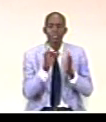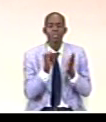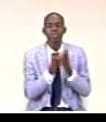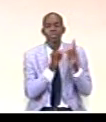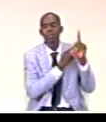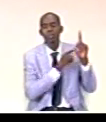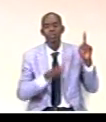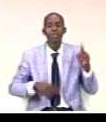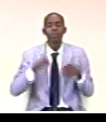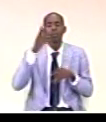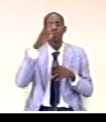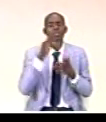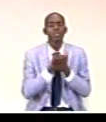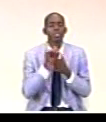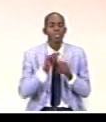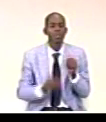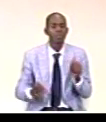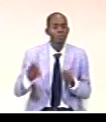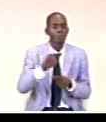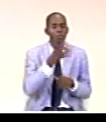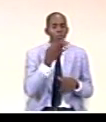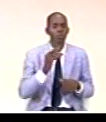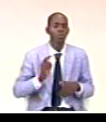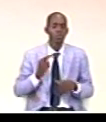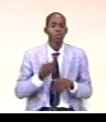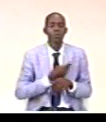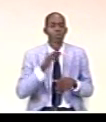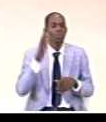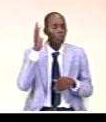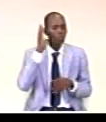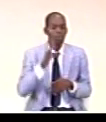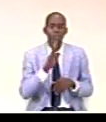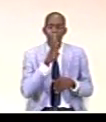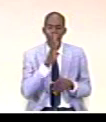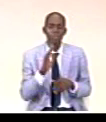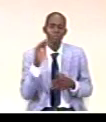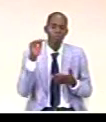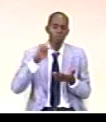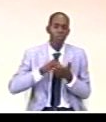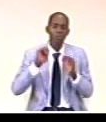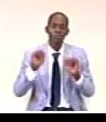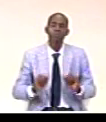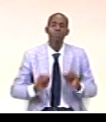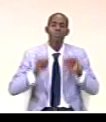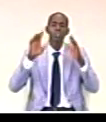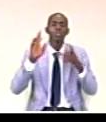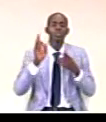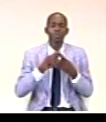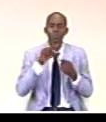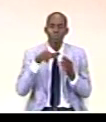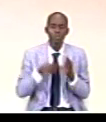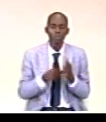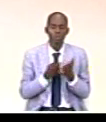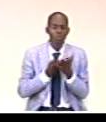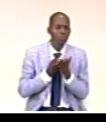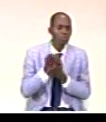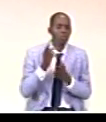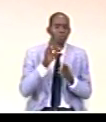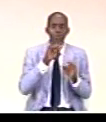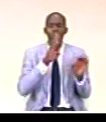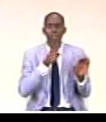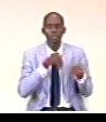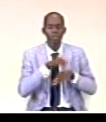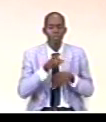that every one of us will recommit ourselves to following through this truth that you are passing on to us through our Father